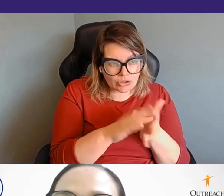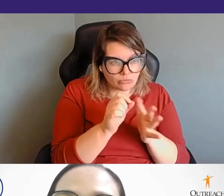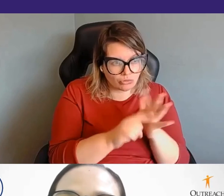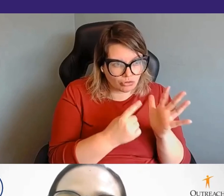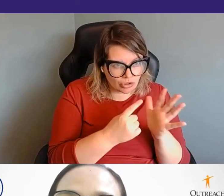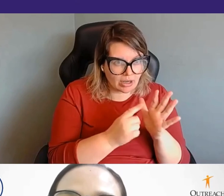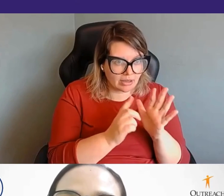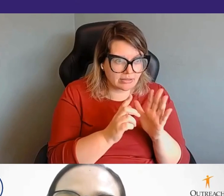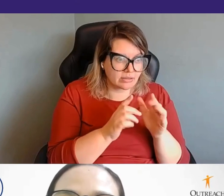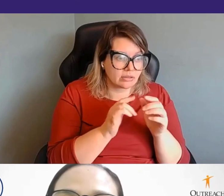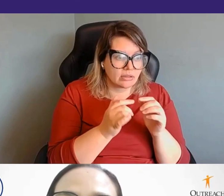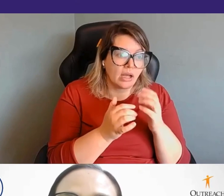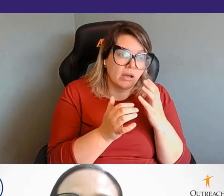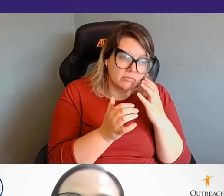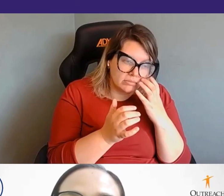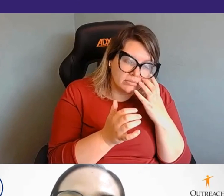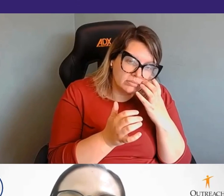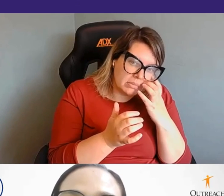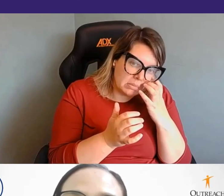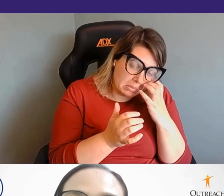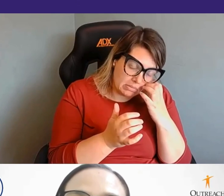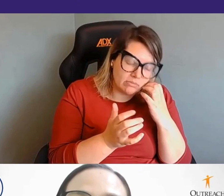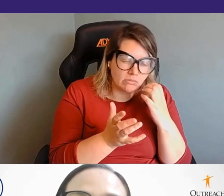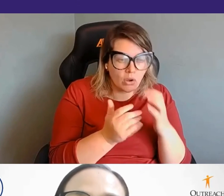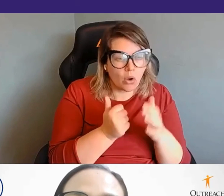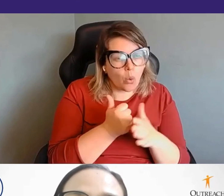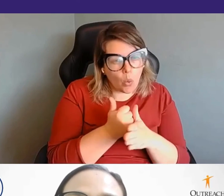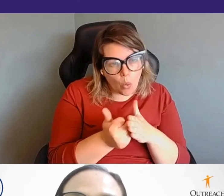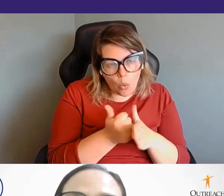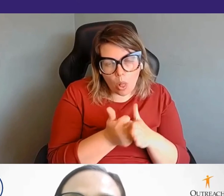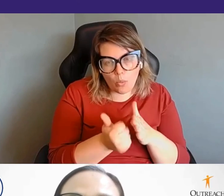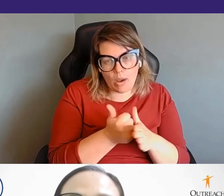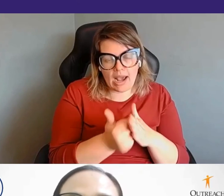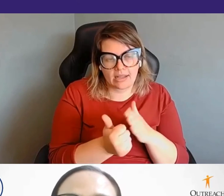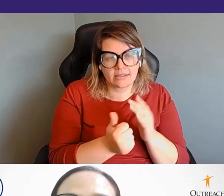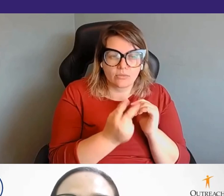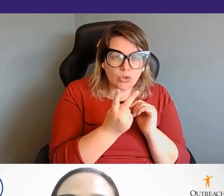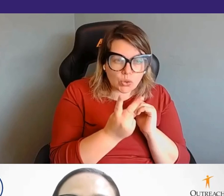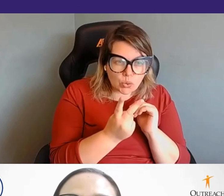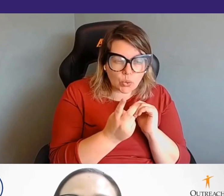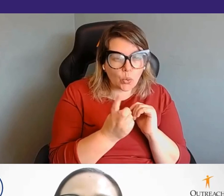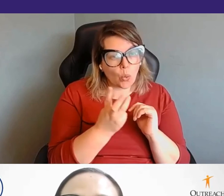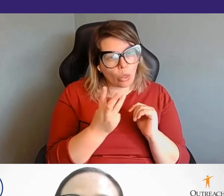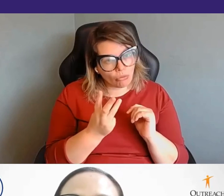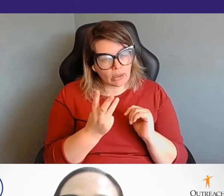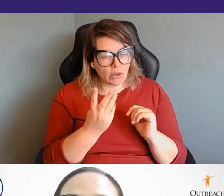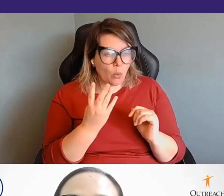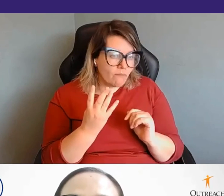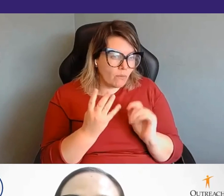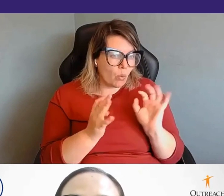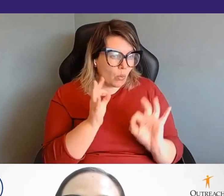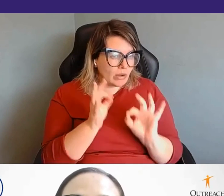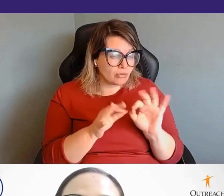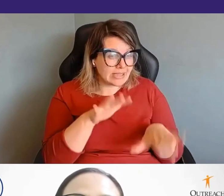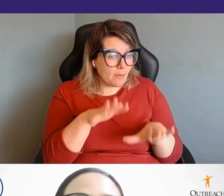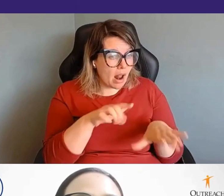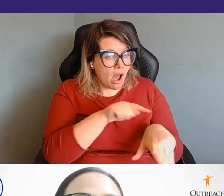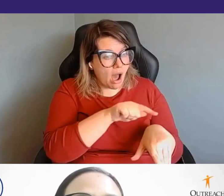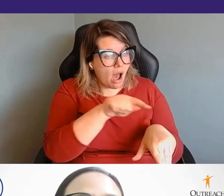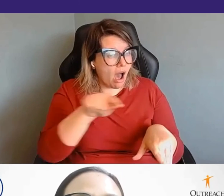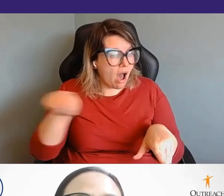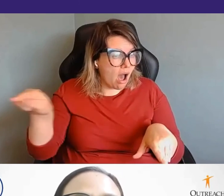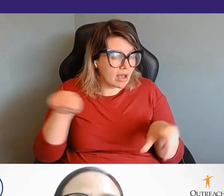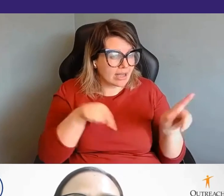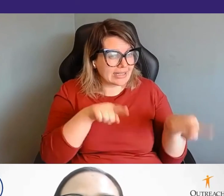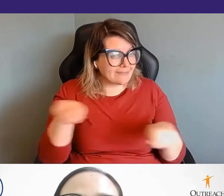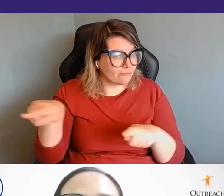this might not come as a surprise, but there are always 2 or 3 or 4 questions that are similar across all of those